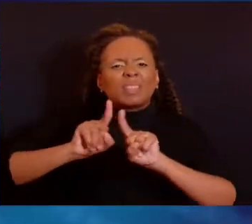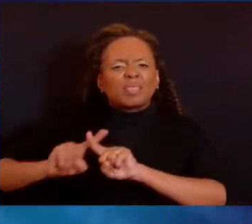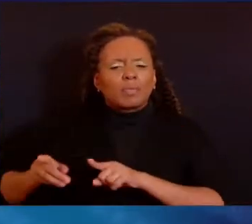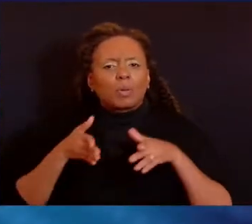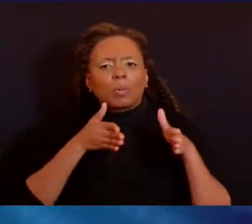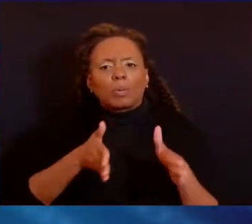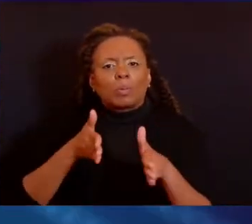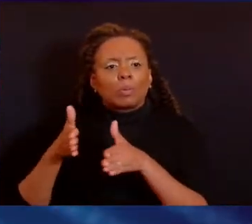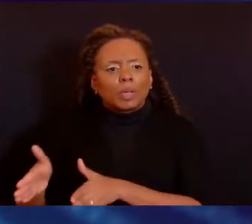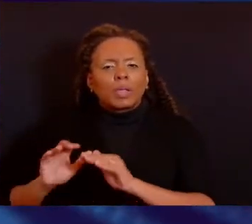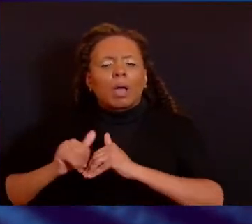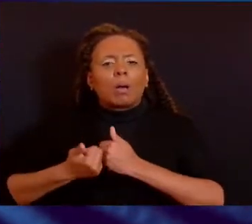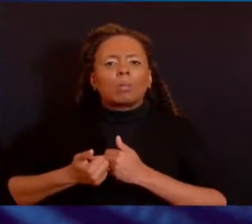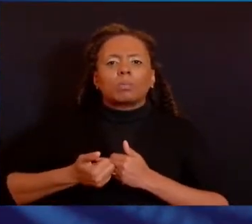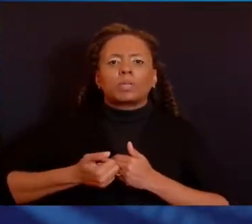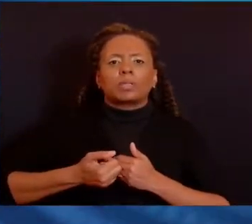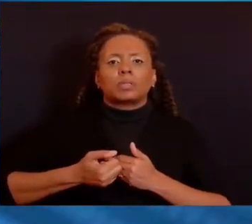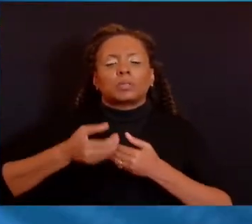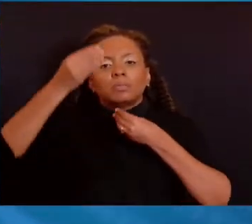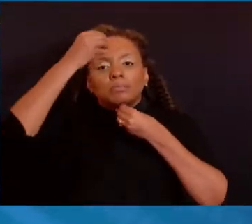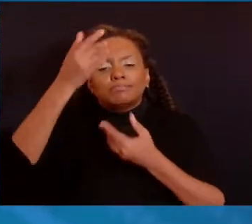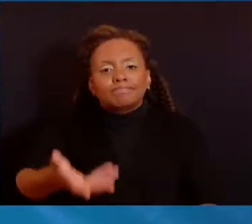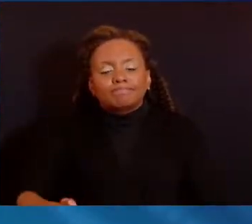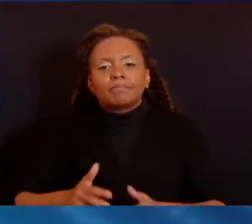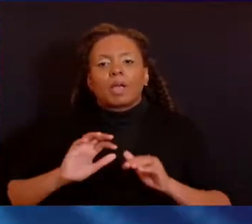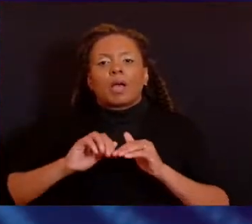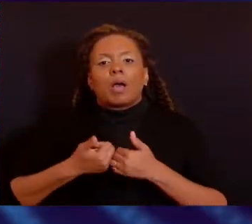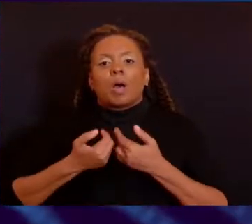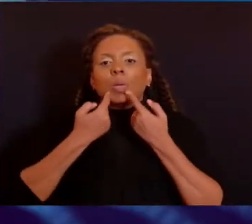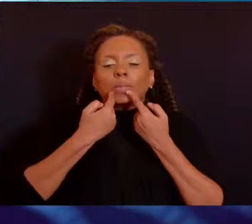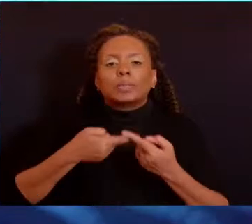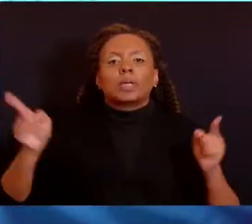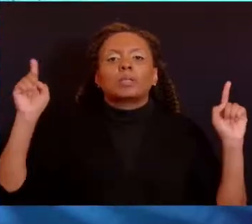and handling warnings. That's how we actually evolve in meteorology.